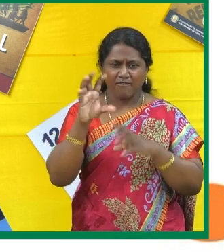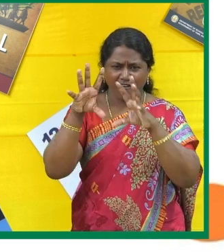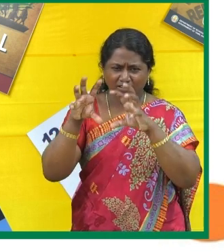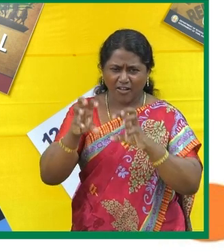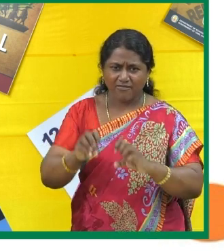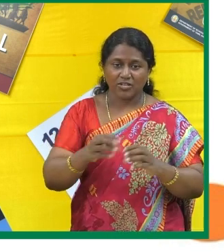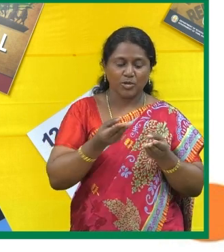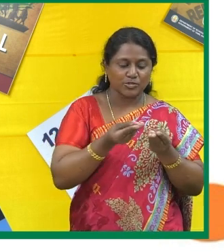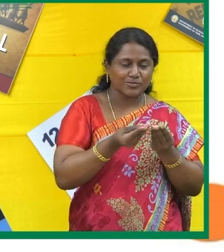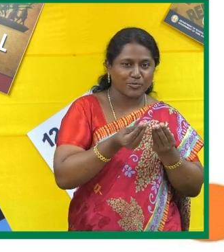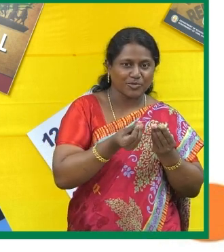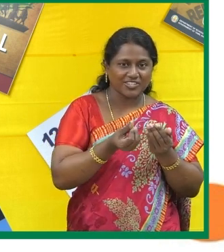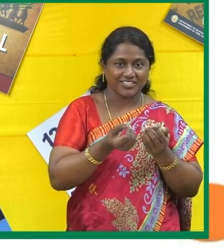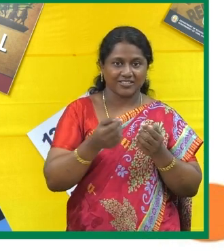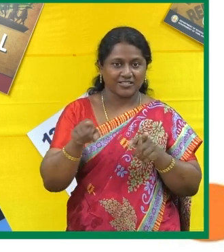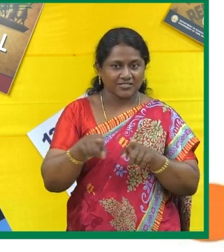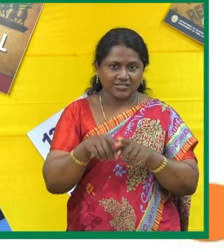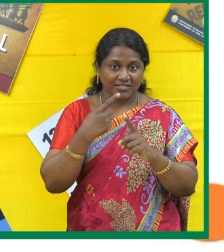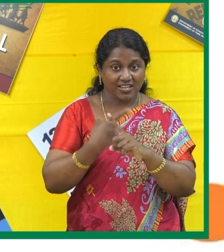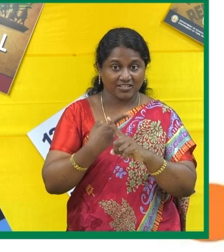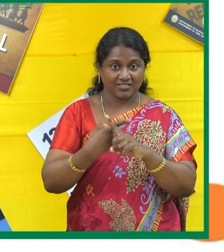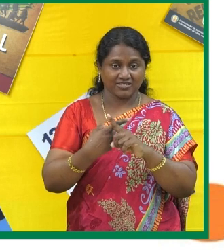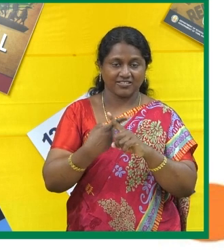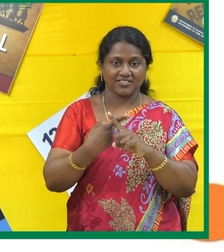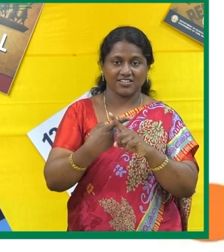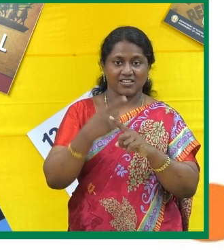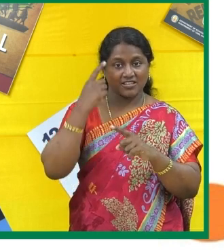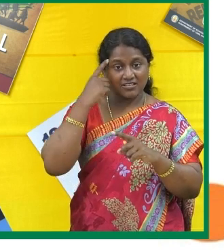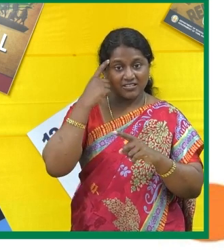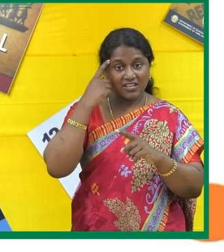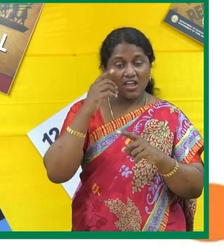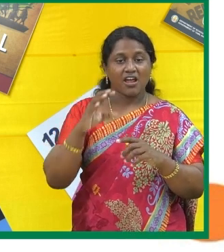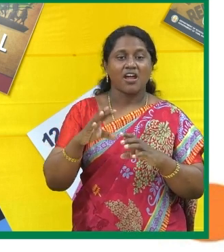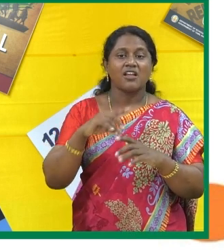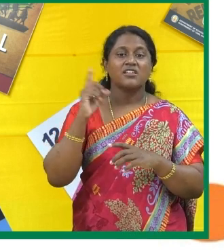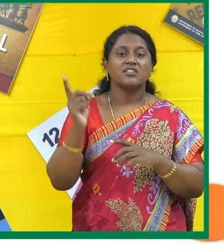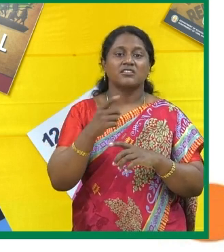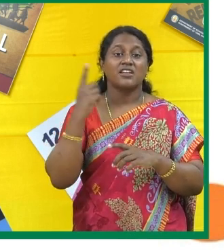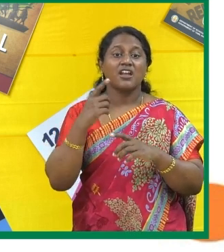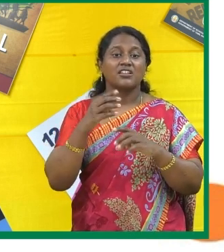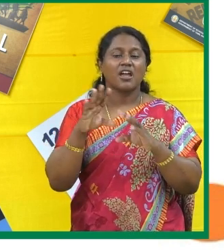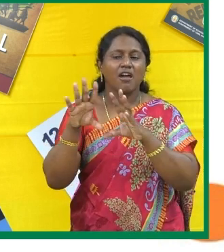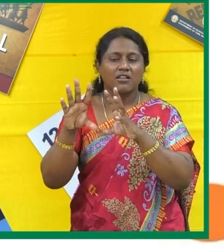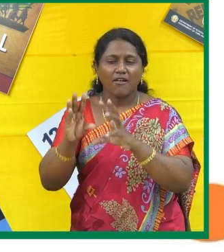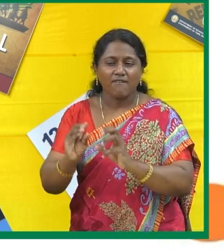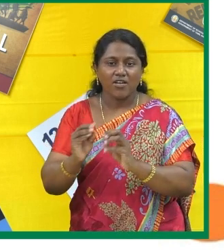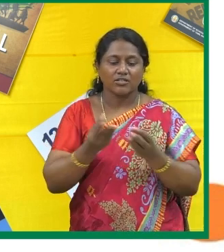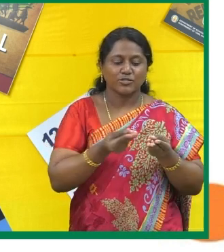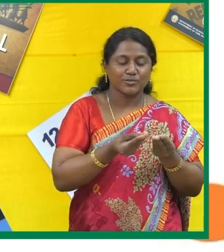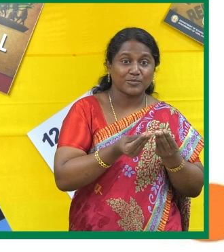smooth? Yeah, only next line. Over, rough, smooth, the journey will be joy. So, rough,